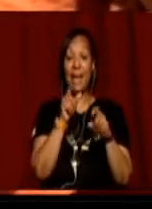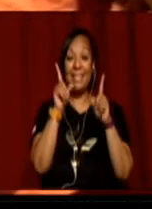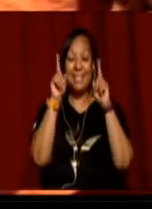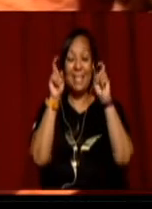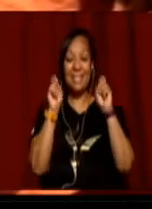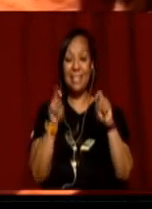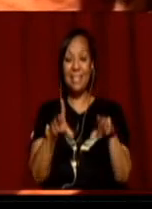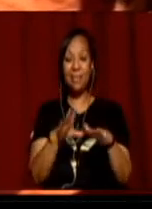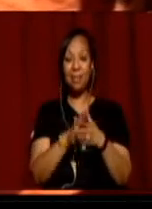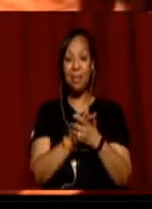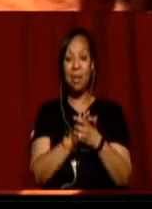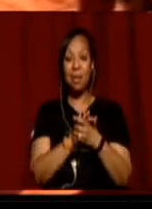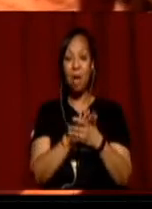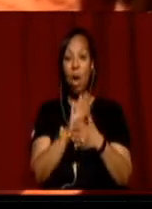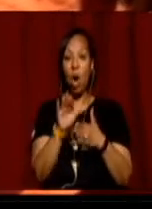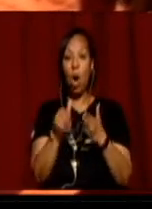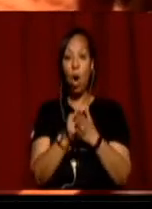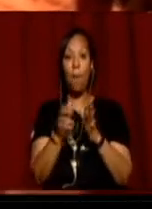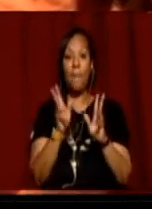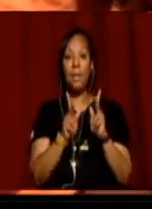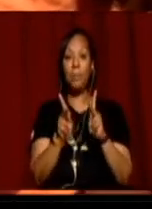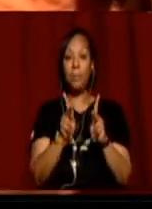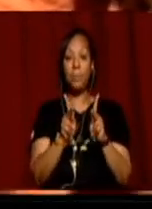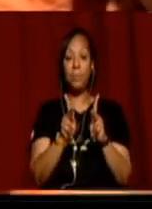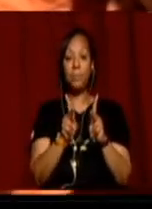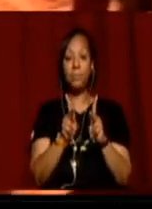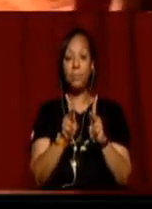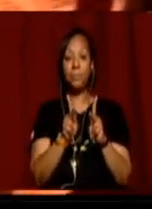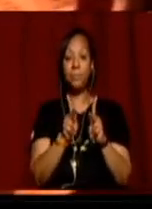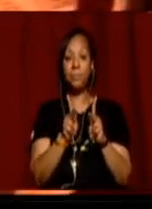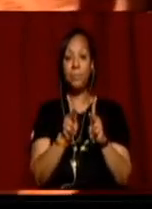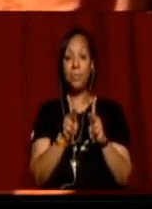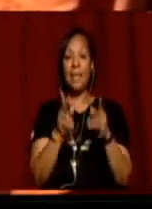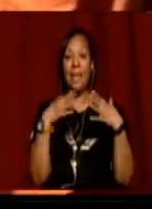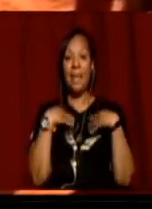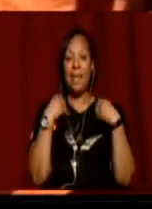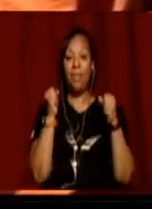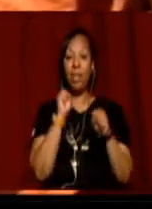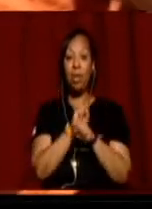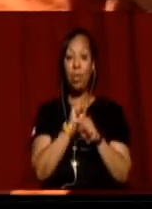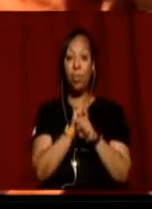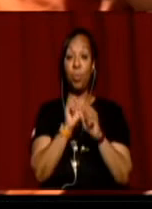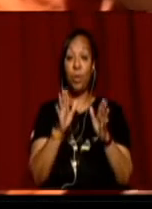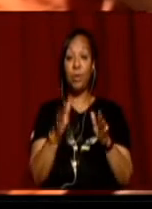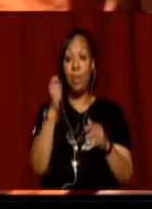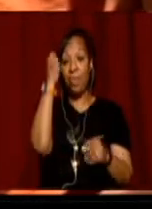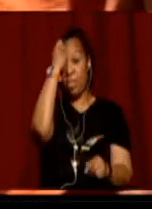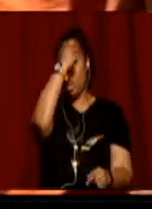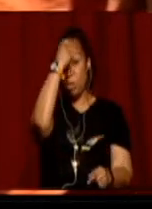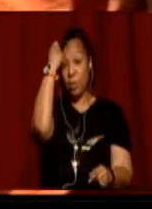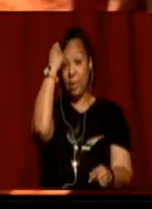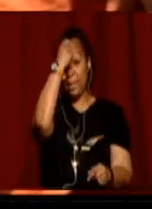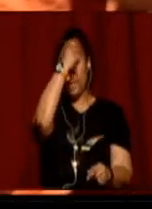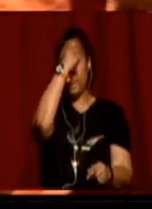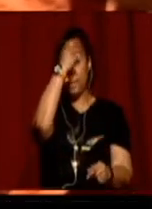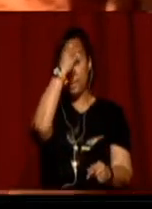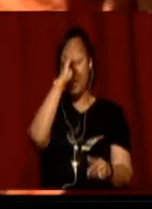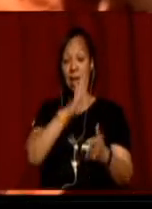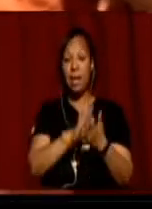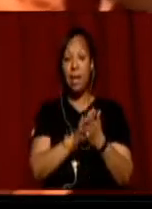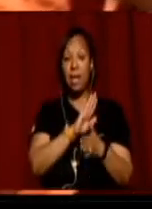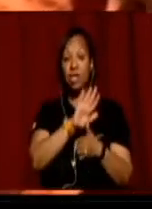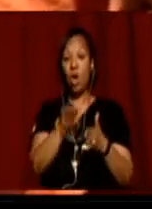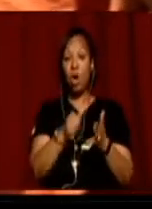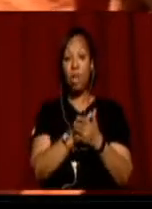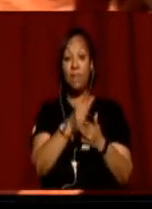all people even all healthcare workers, but indeed the screening is there in front of all